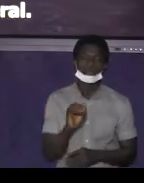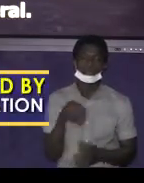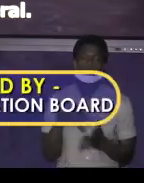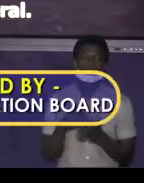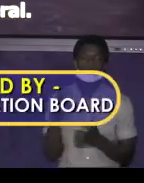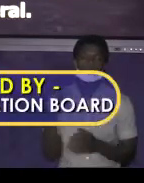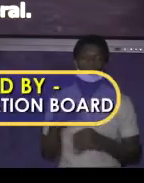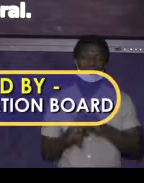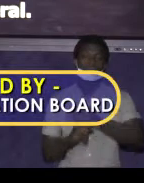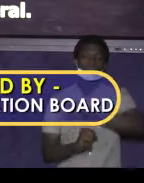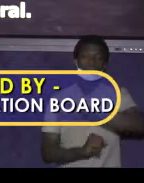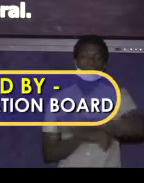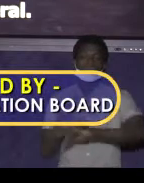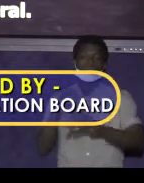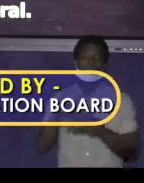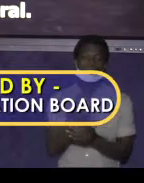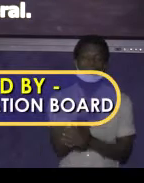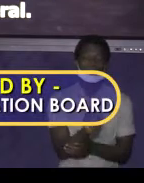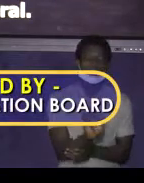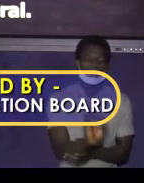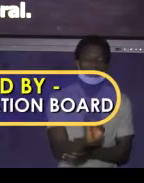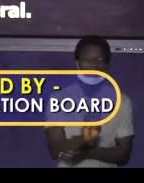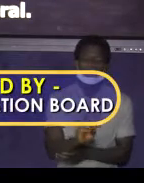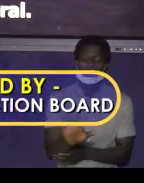UNO. It was founded in